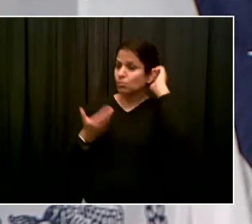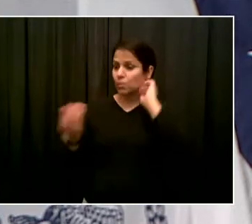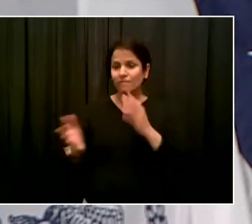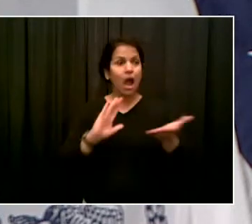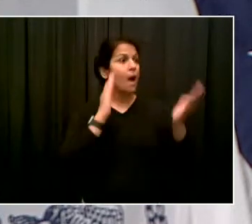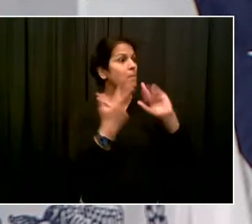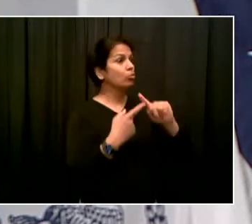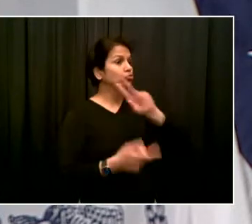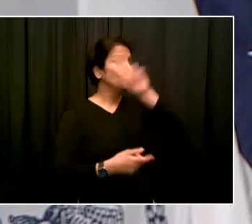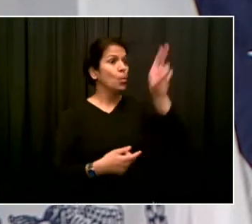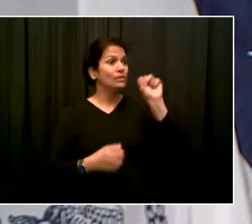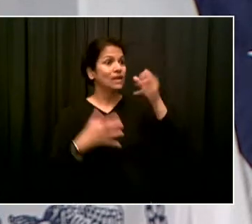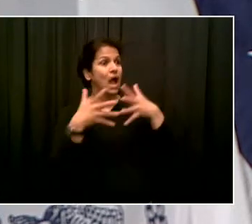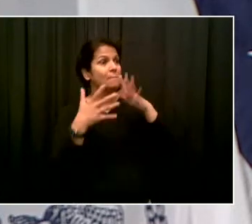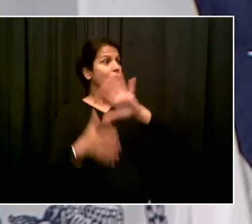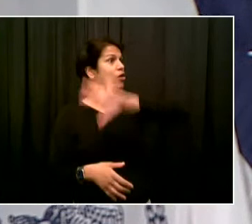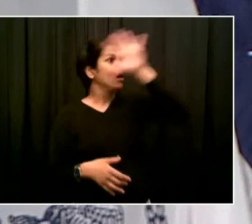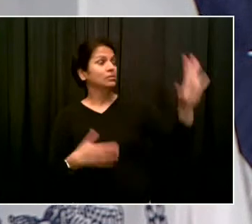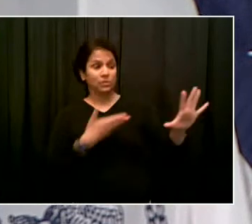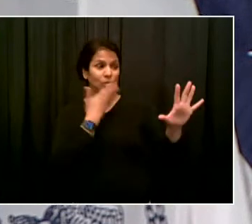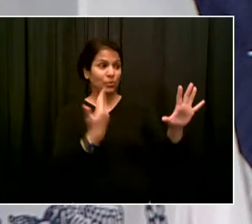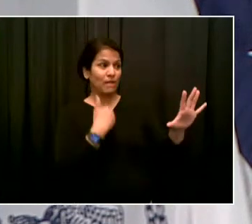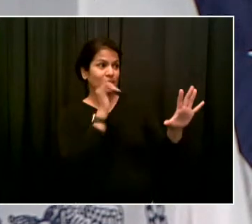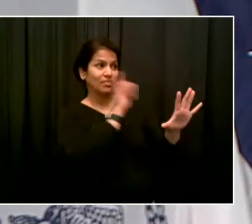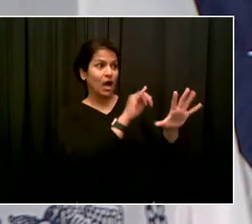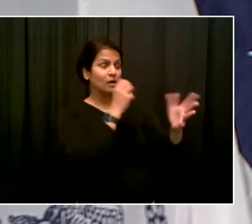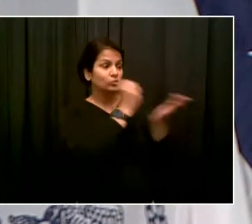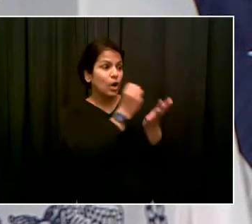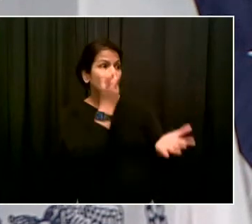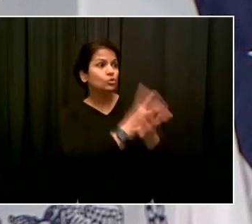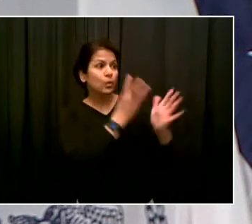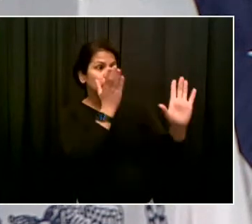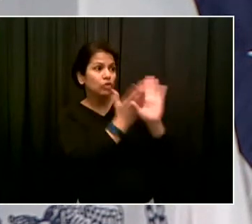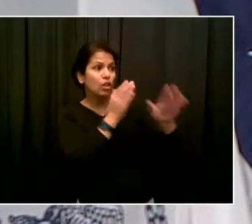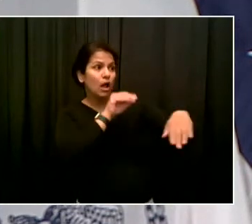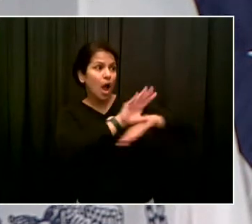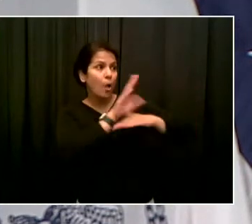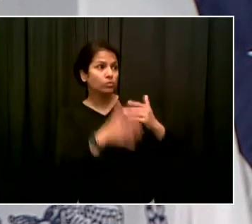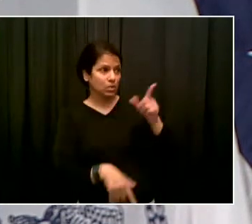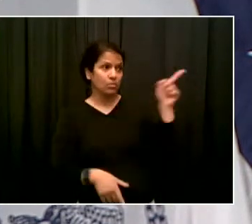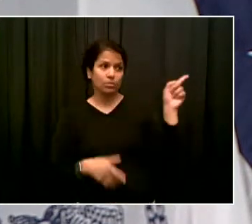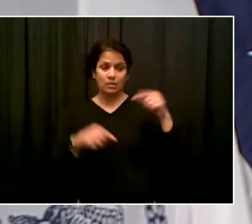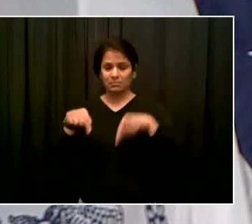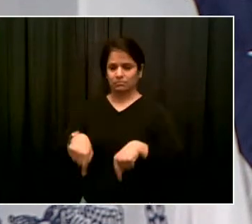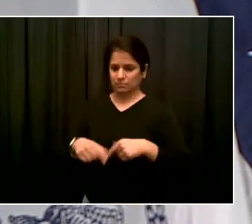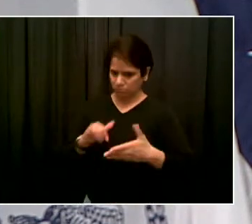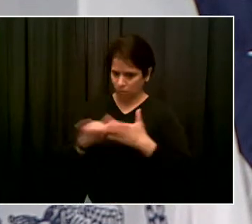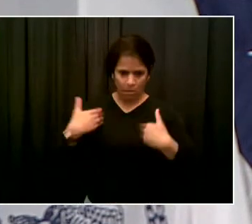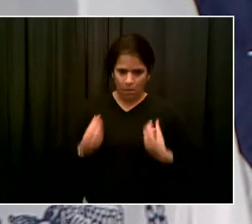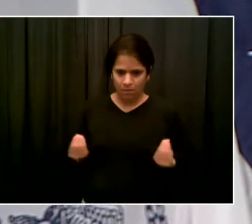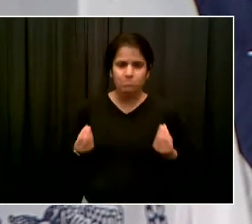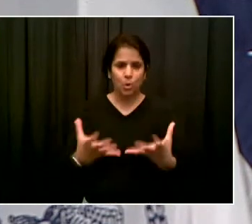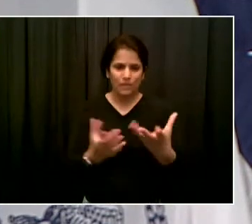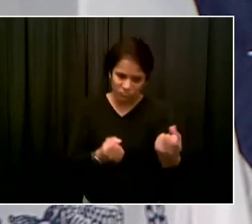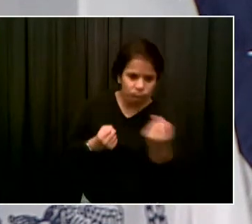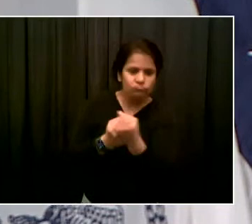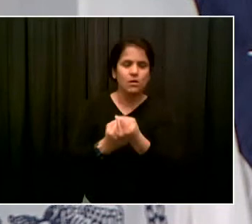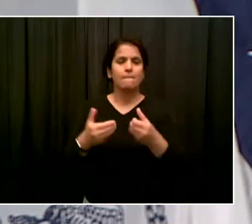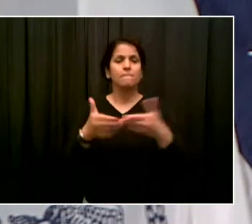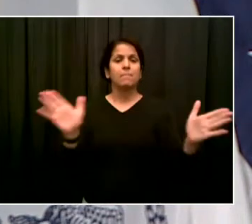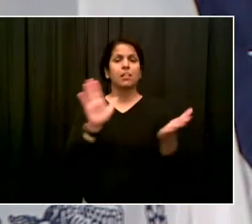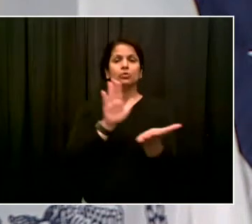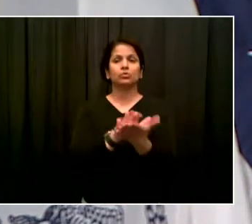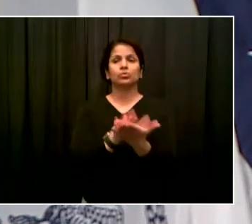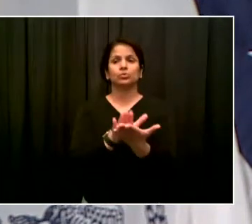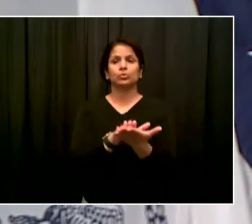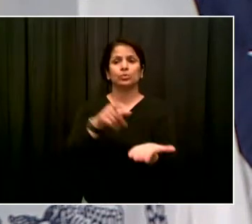reality of our city, of people in need in our city, and it's folks with serious mental illness. Folks with serious mental